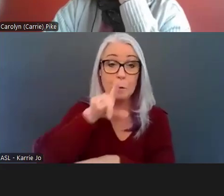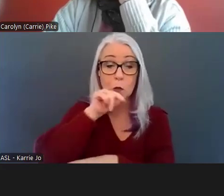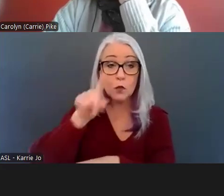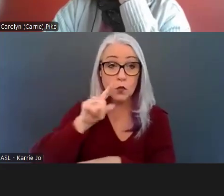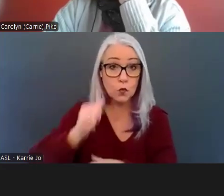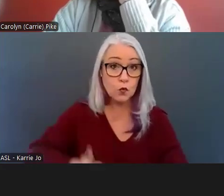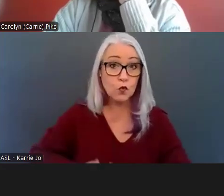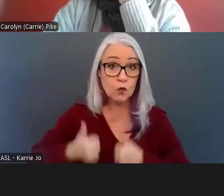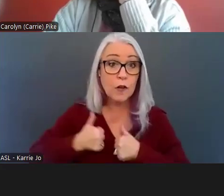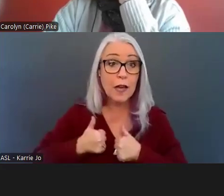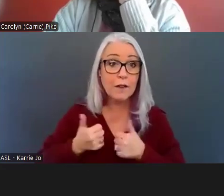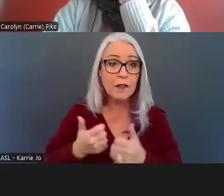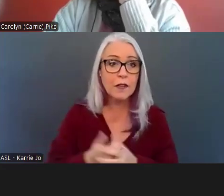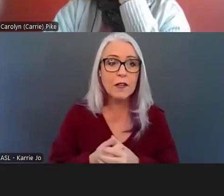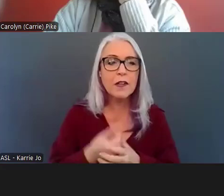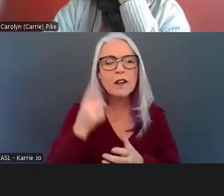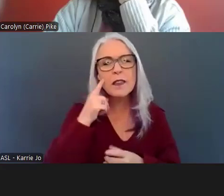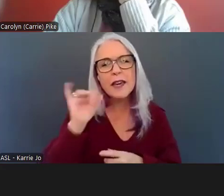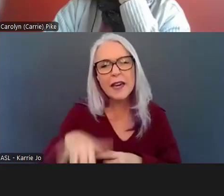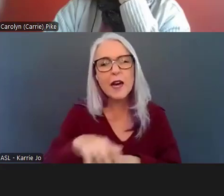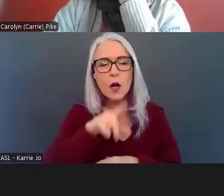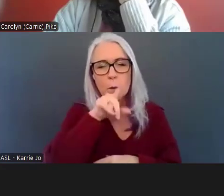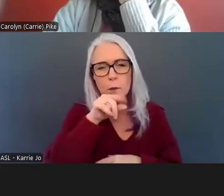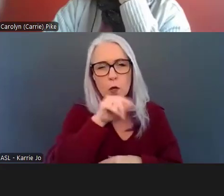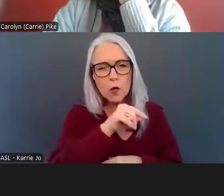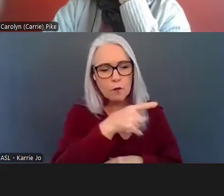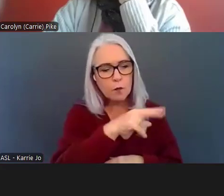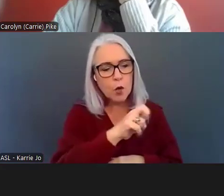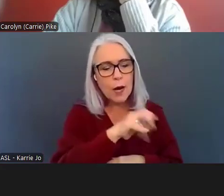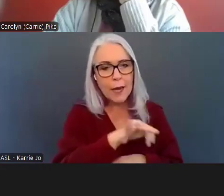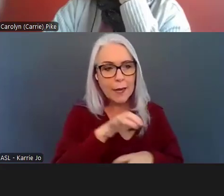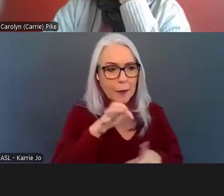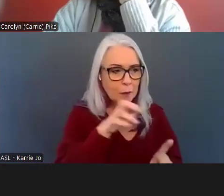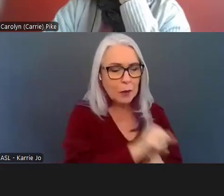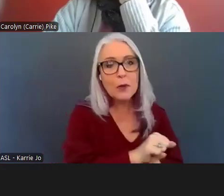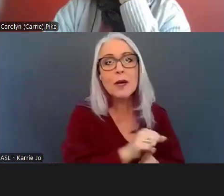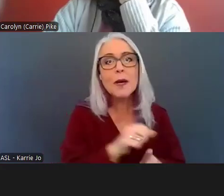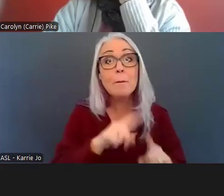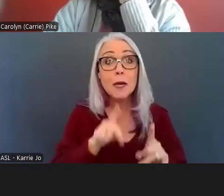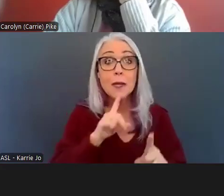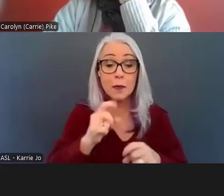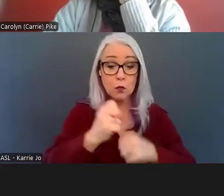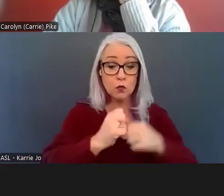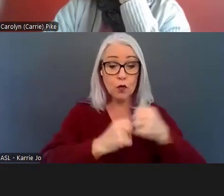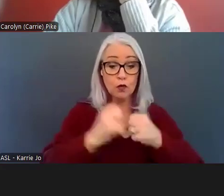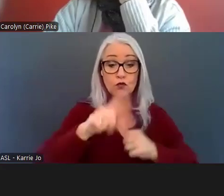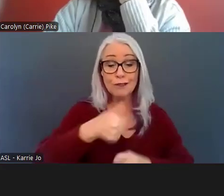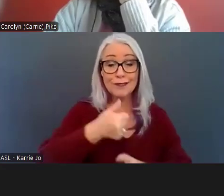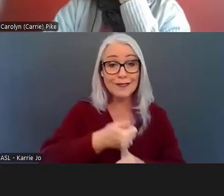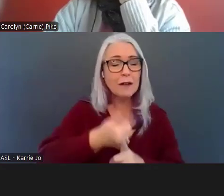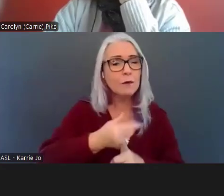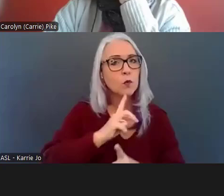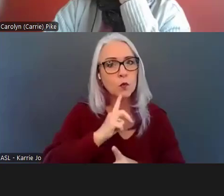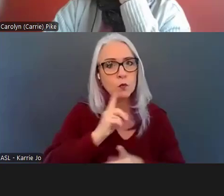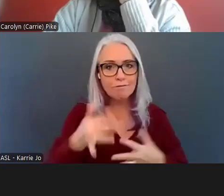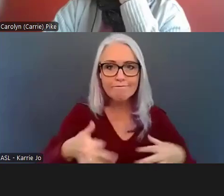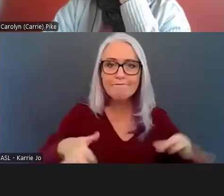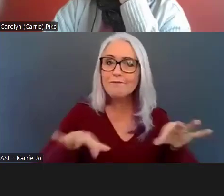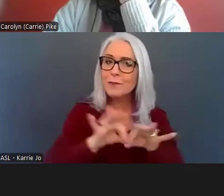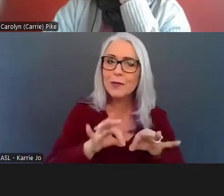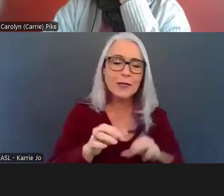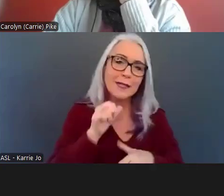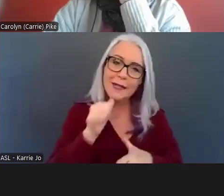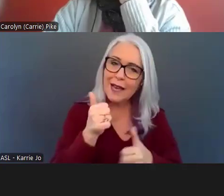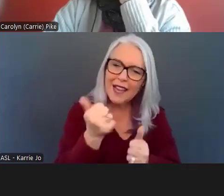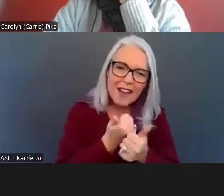For their vertebrate prey, but the structure is really key. And so, you're not going to get everything